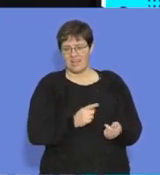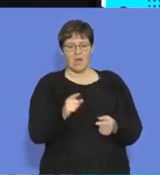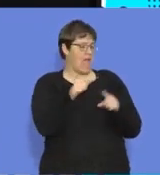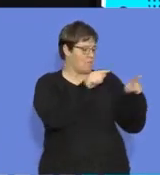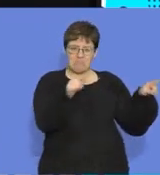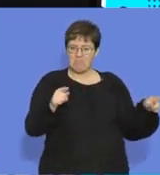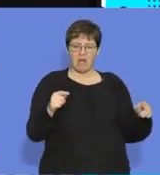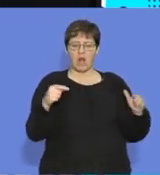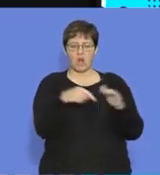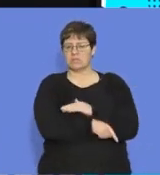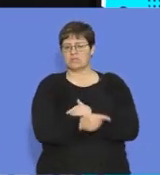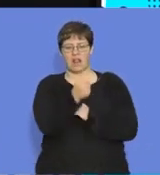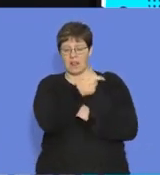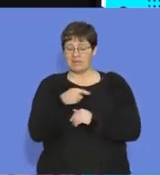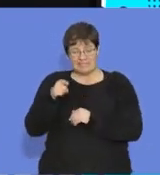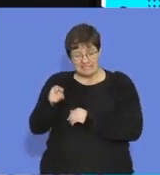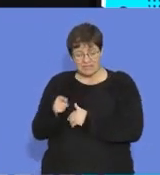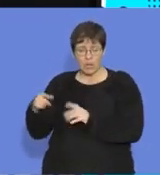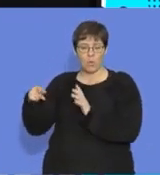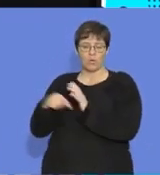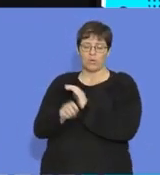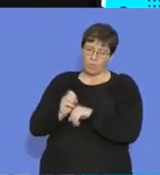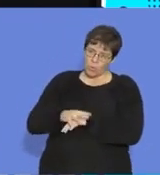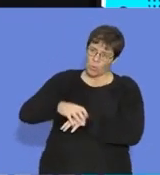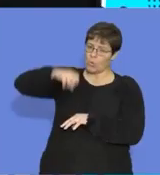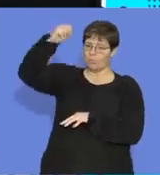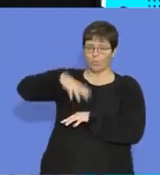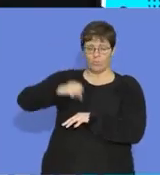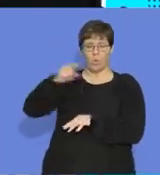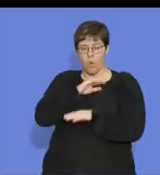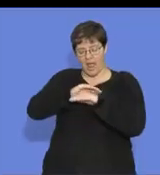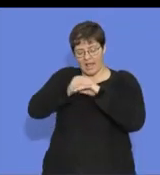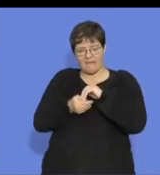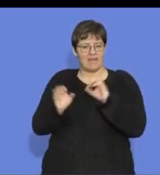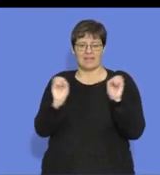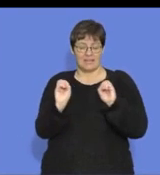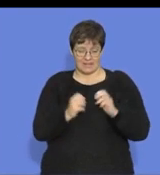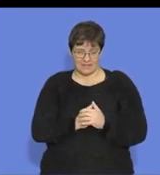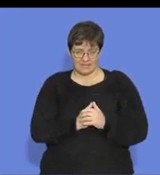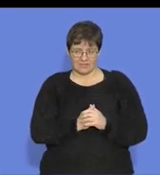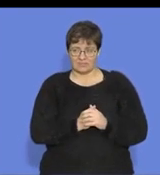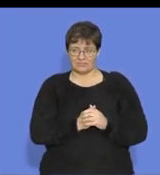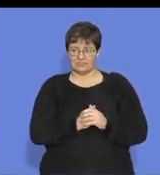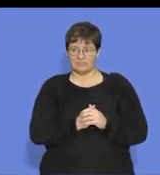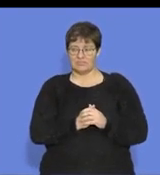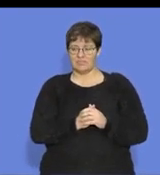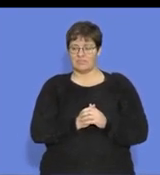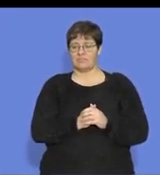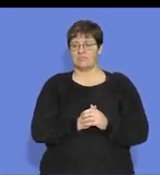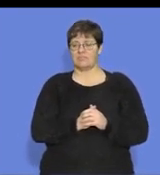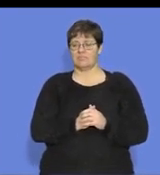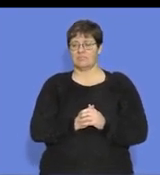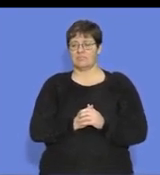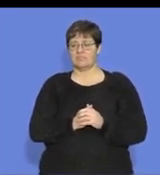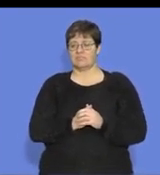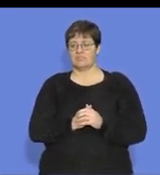So it obviously was the one that had no petroleum jelly on it. Then the next one is